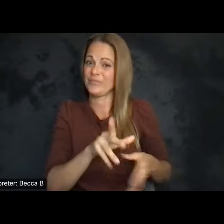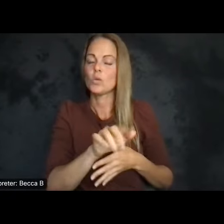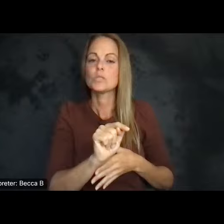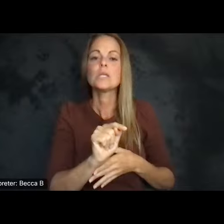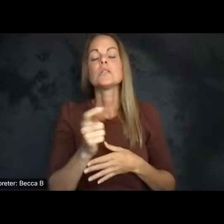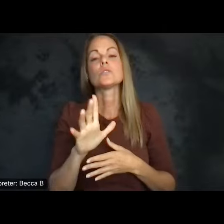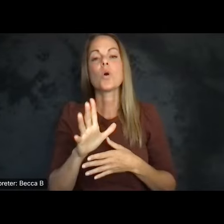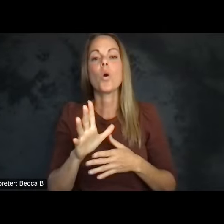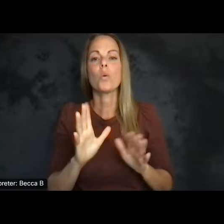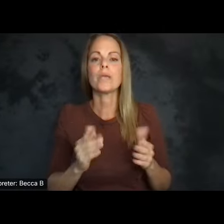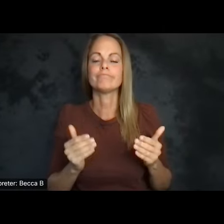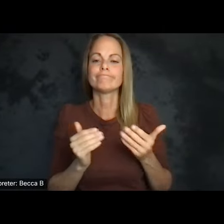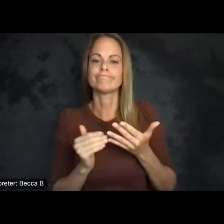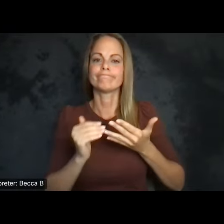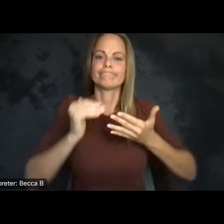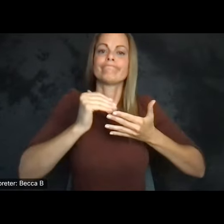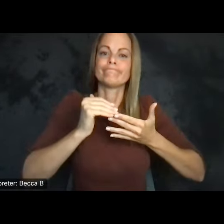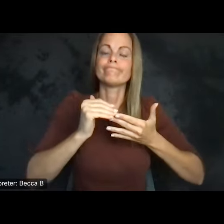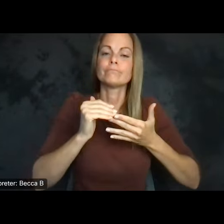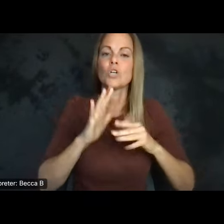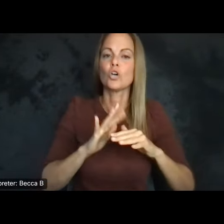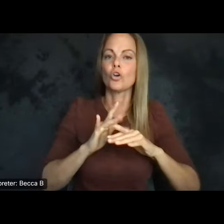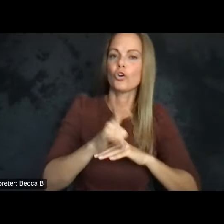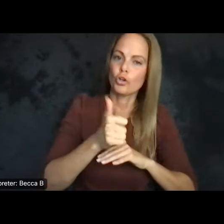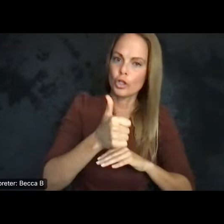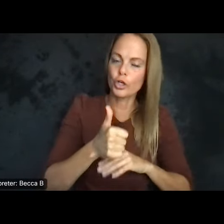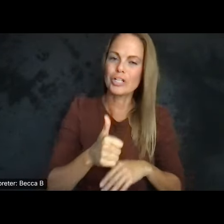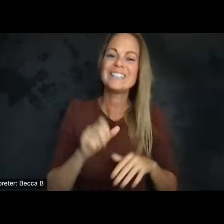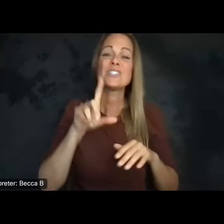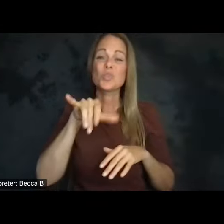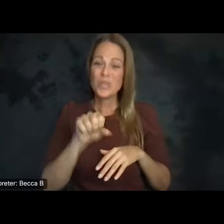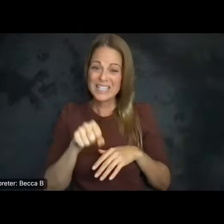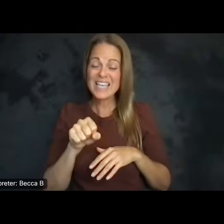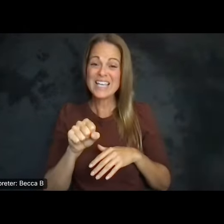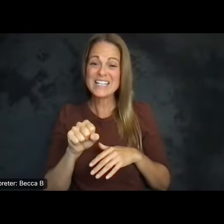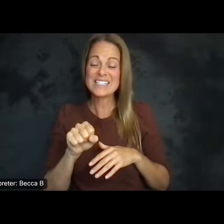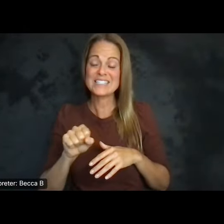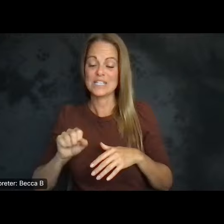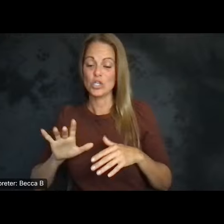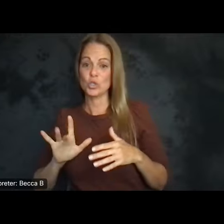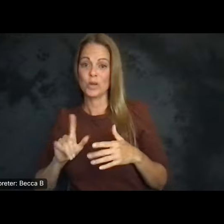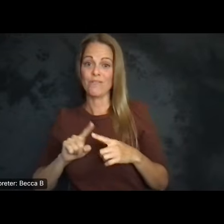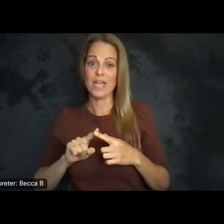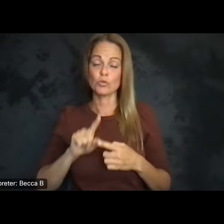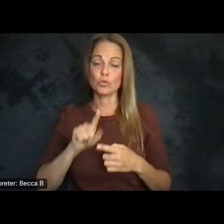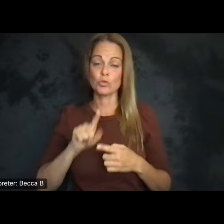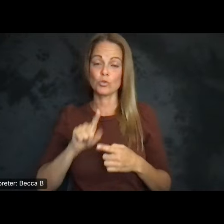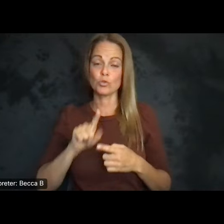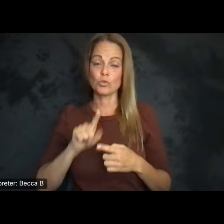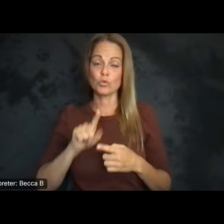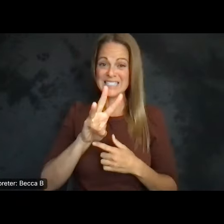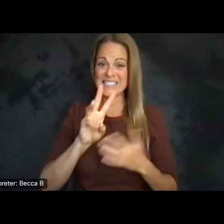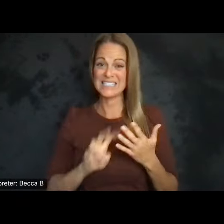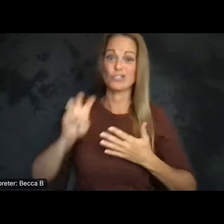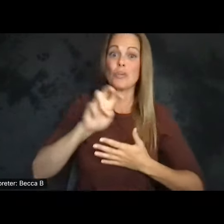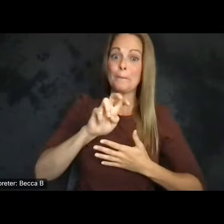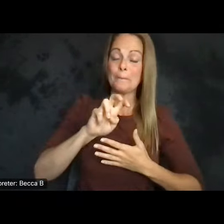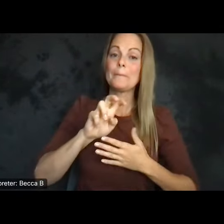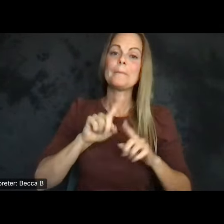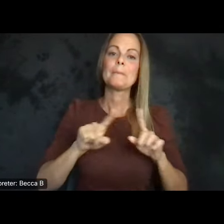those forward. So you'll see, yes, there's a jump from 25 to 26. But approximately